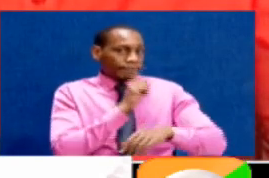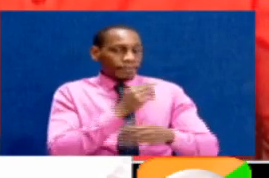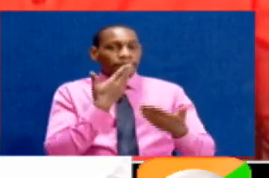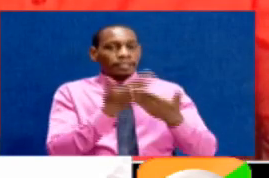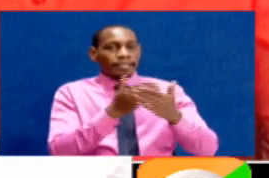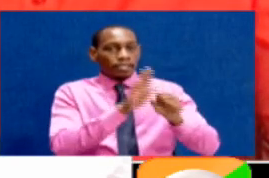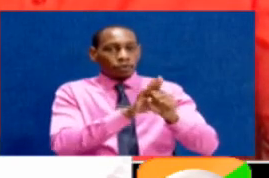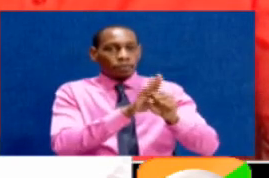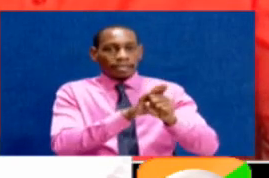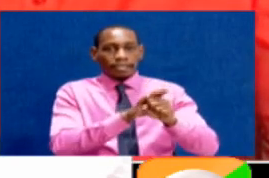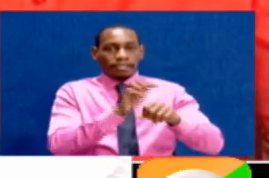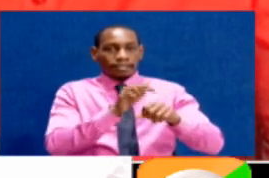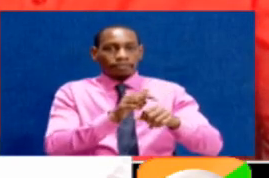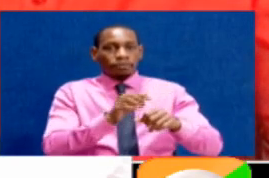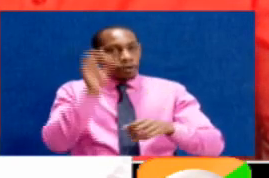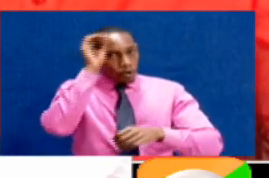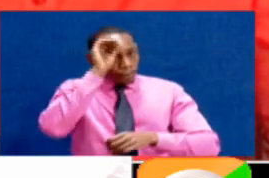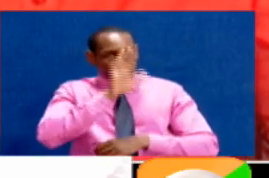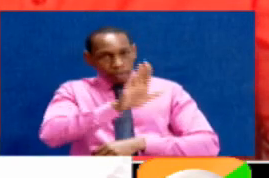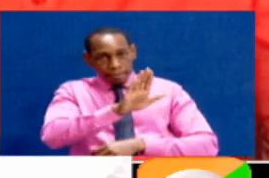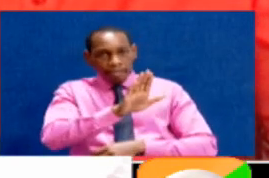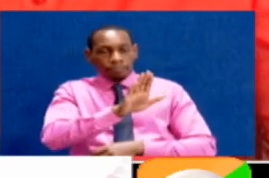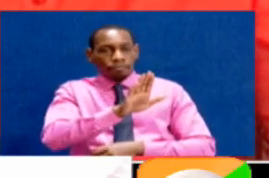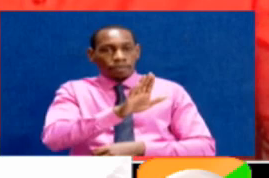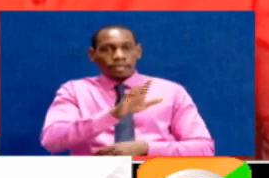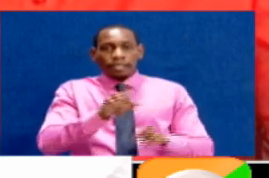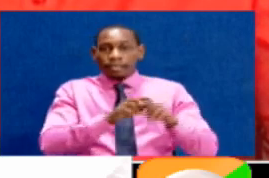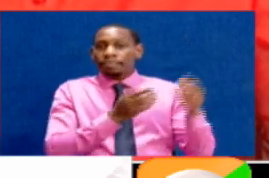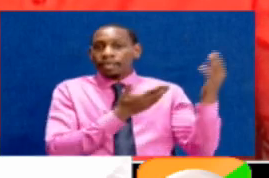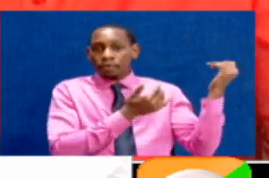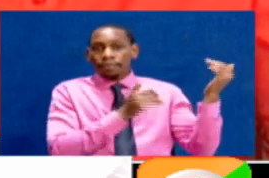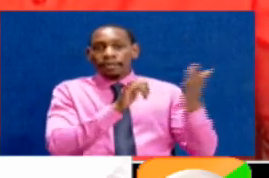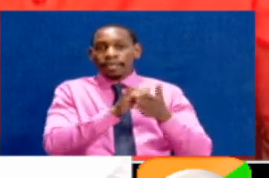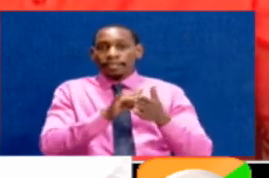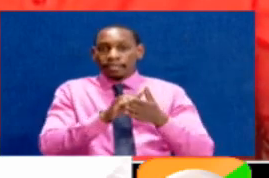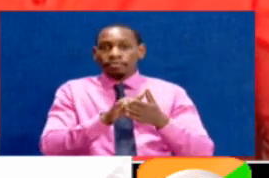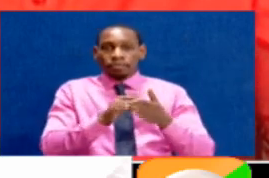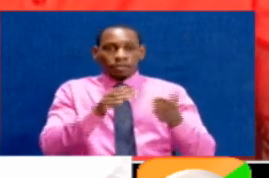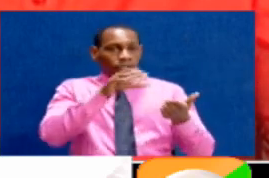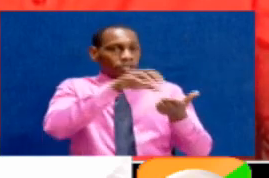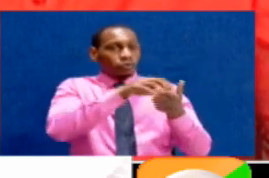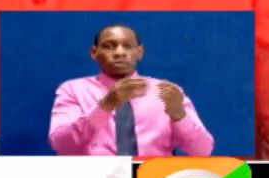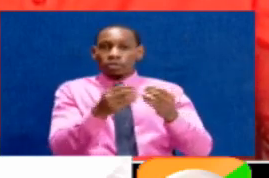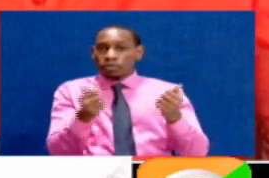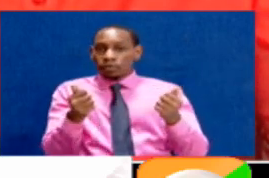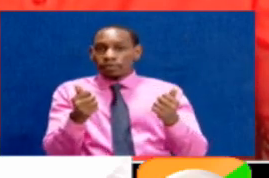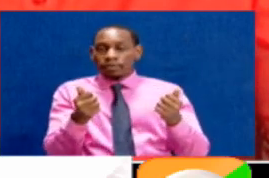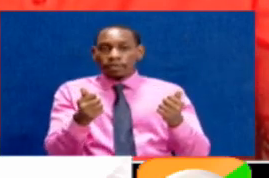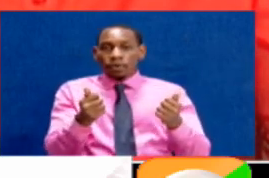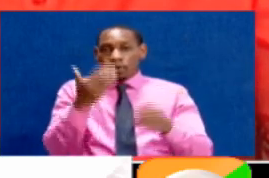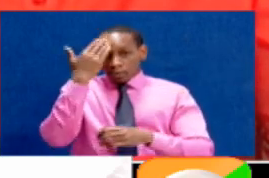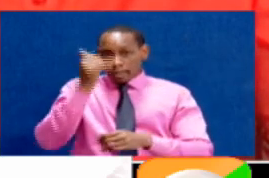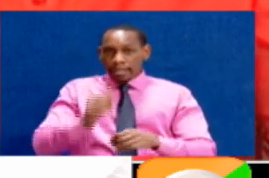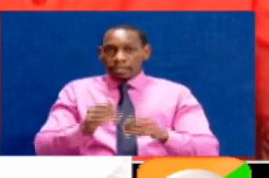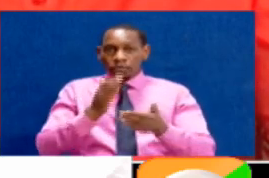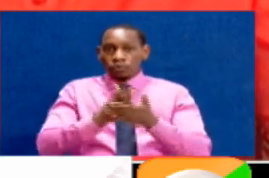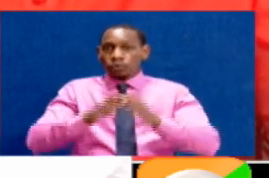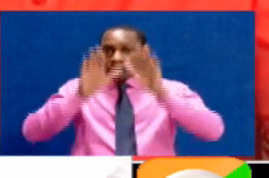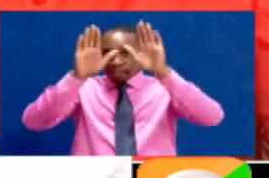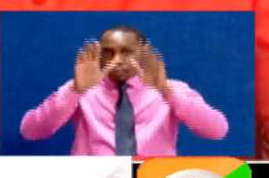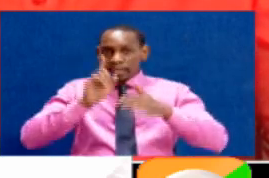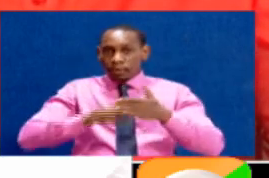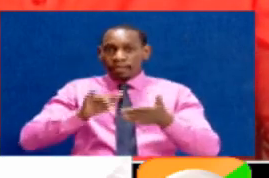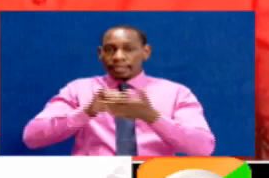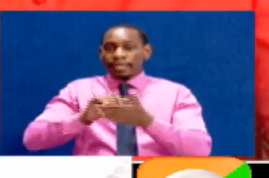you so much for your insights, and hopefully they get to the bottom of this issue. Of course, at the end of the day, it's to put more